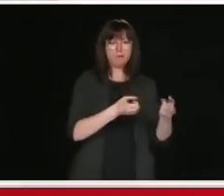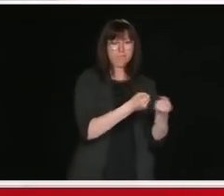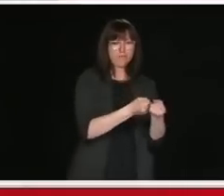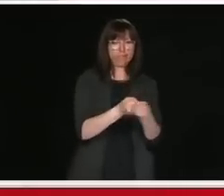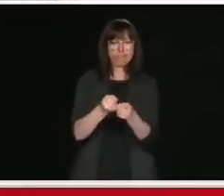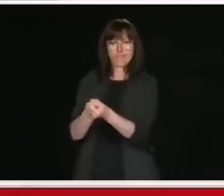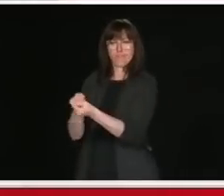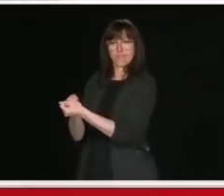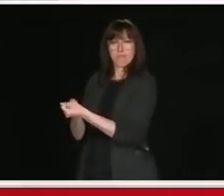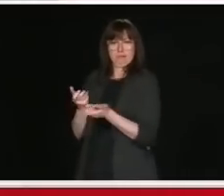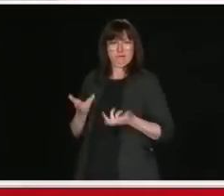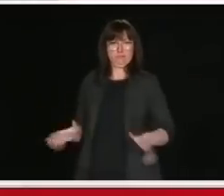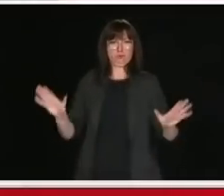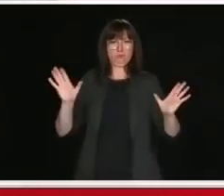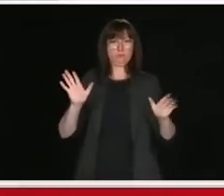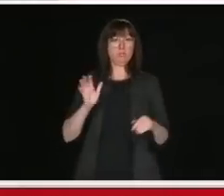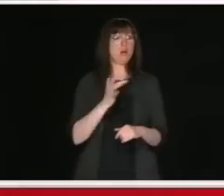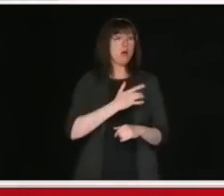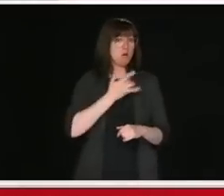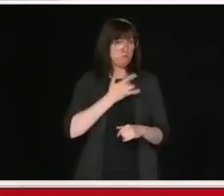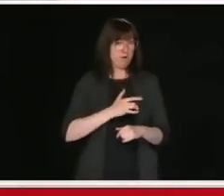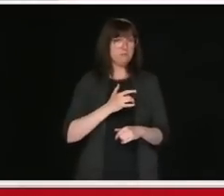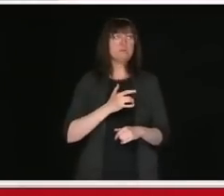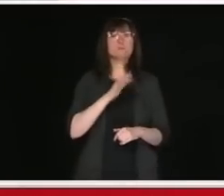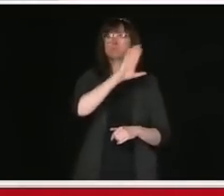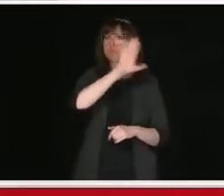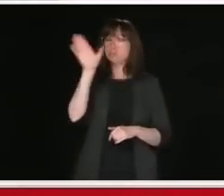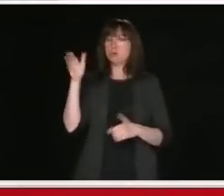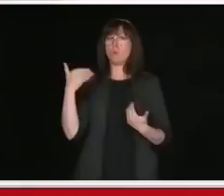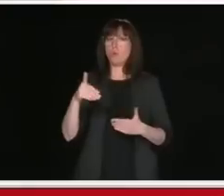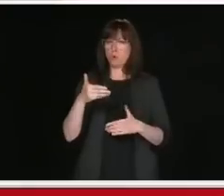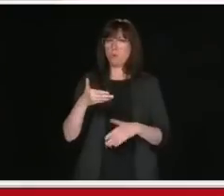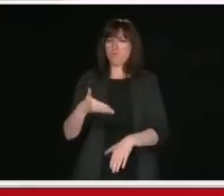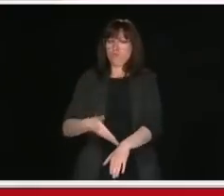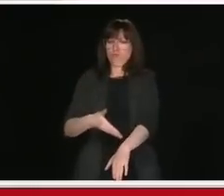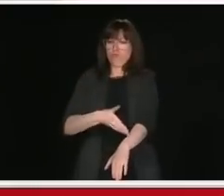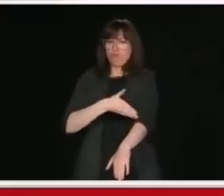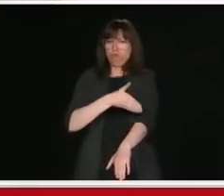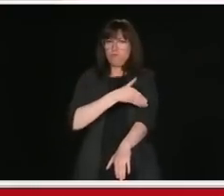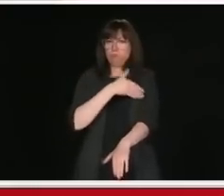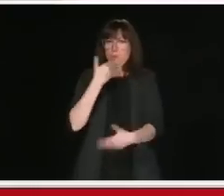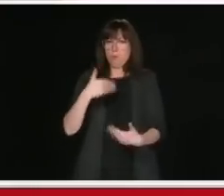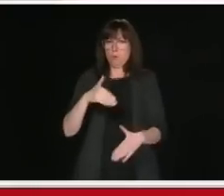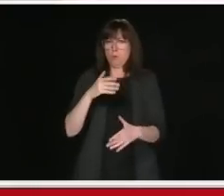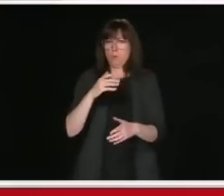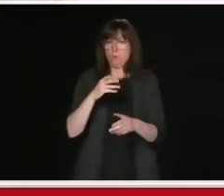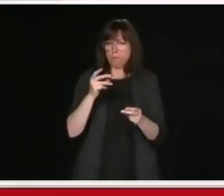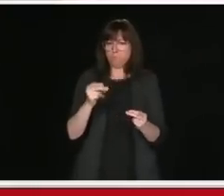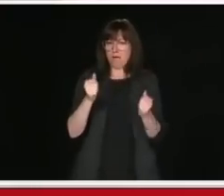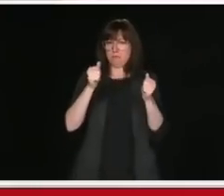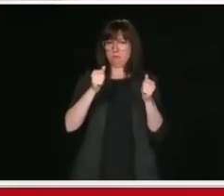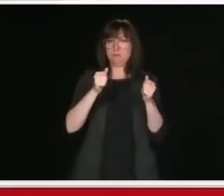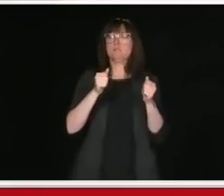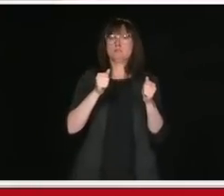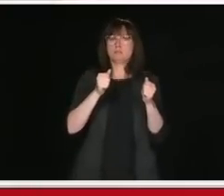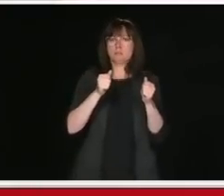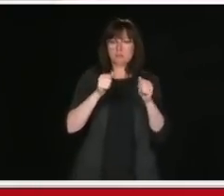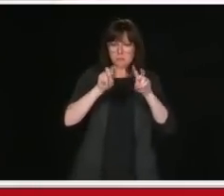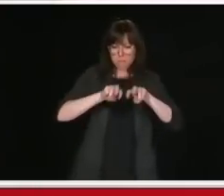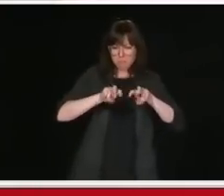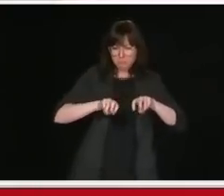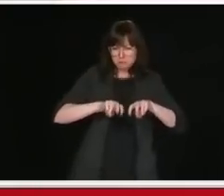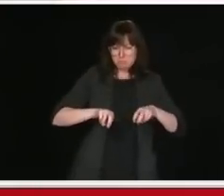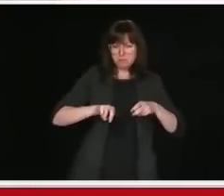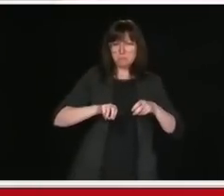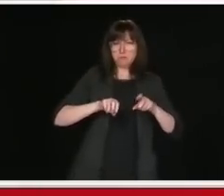have made considerable progress in order to analyze in a more quick fashion the tests. And